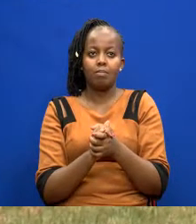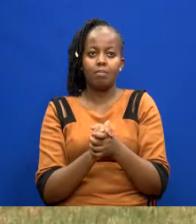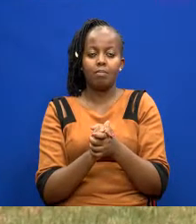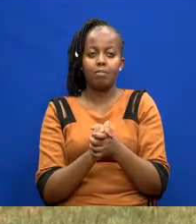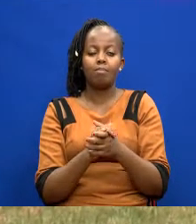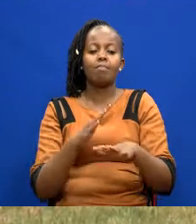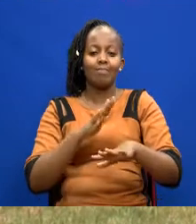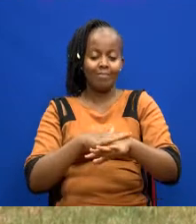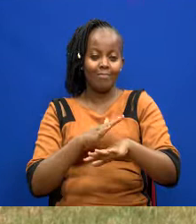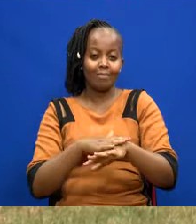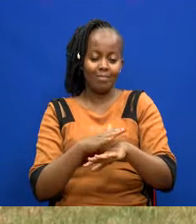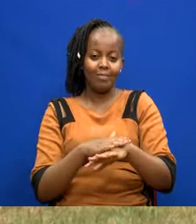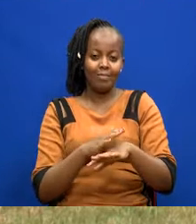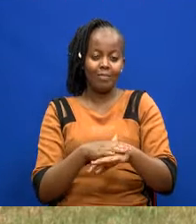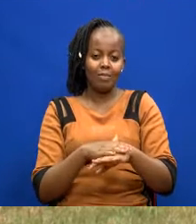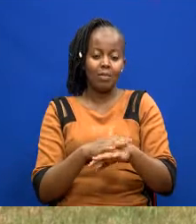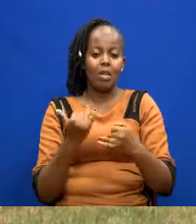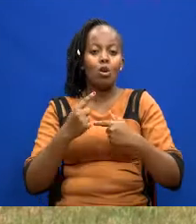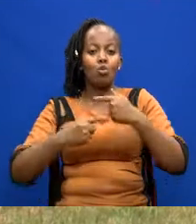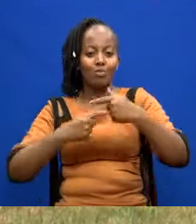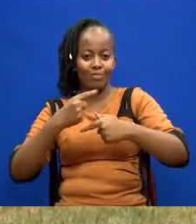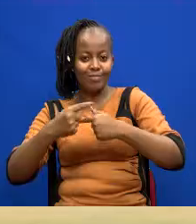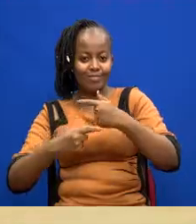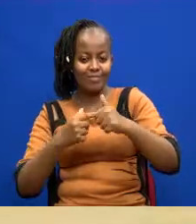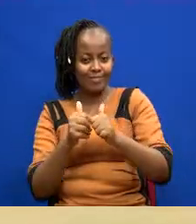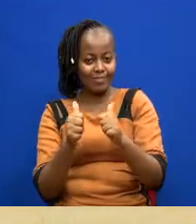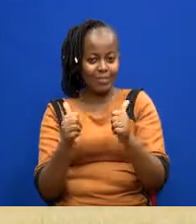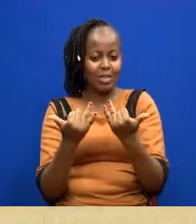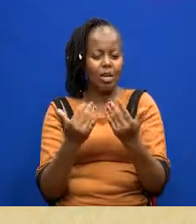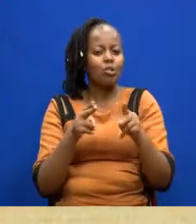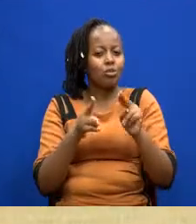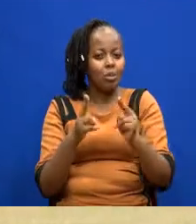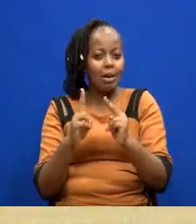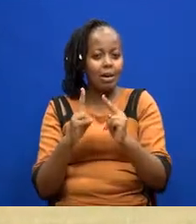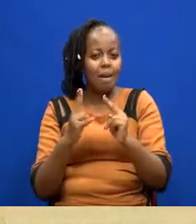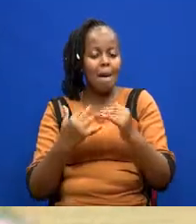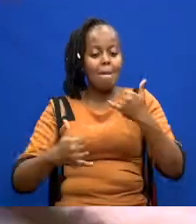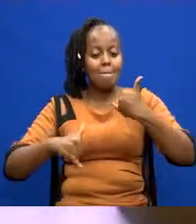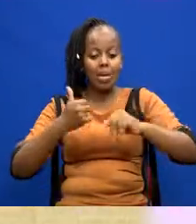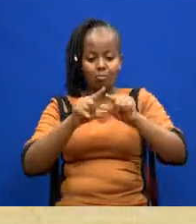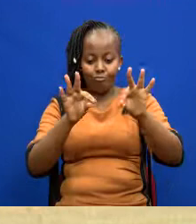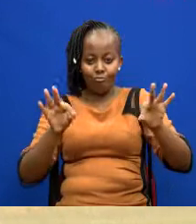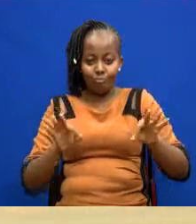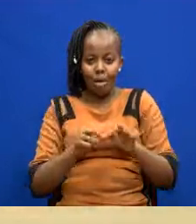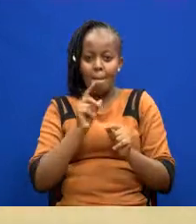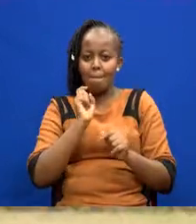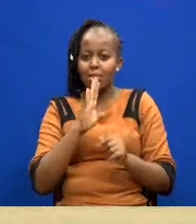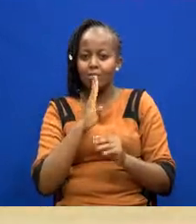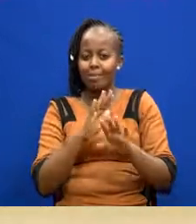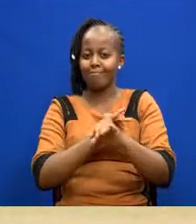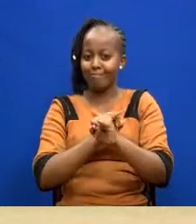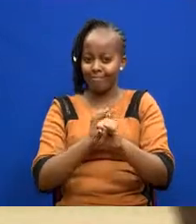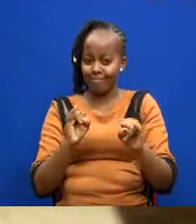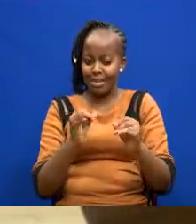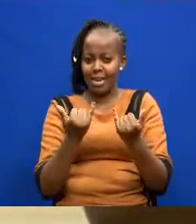Okay. Brilliant. Okay. Moving on swiftly. Normally, the playing ground has to be a safe place